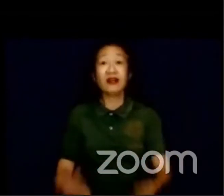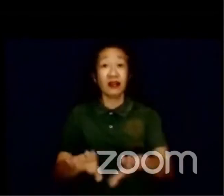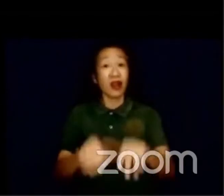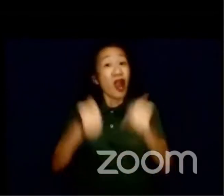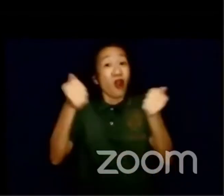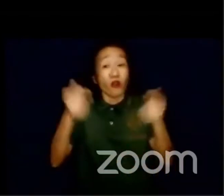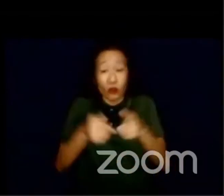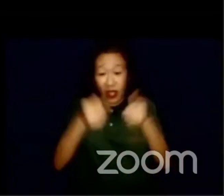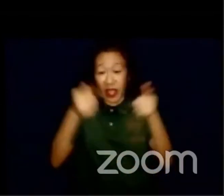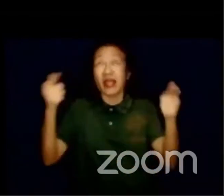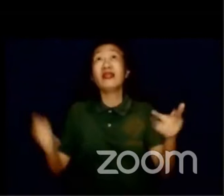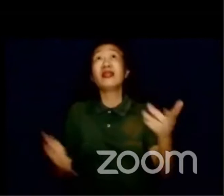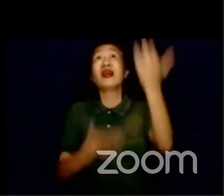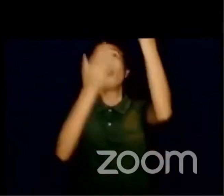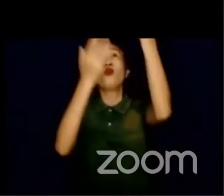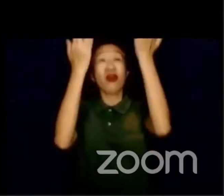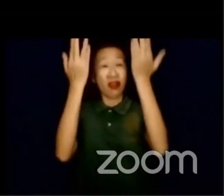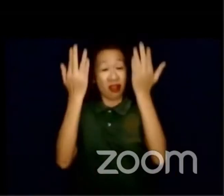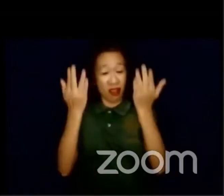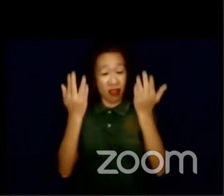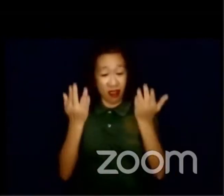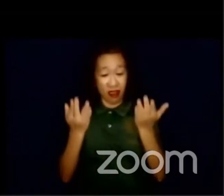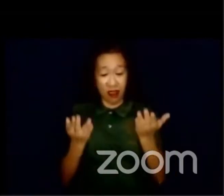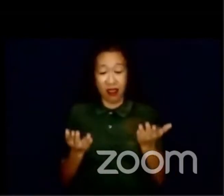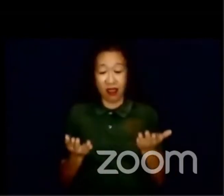art, how great thou